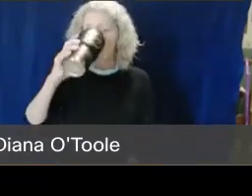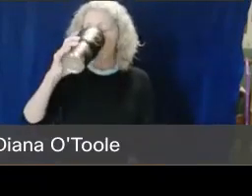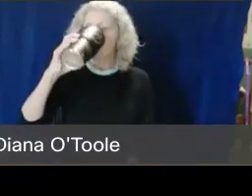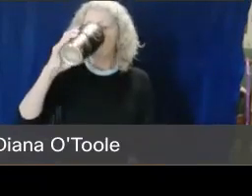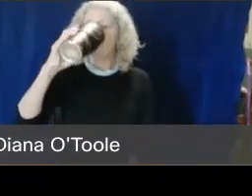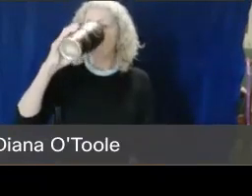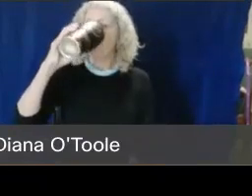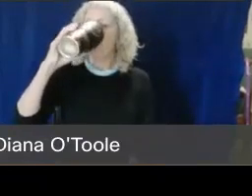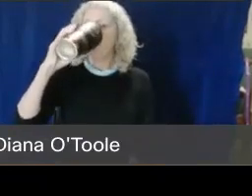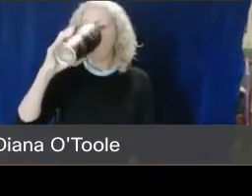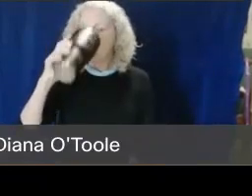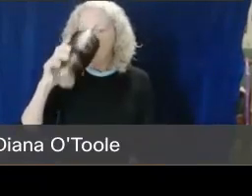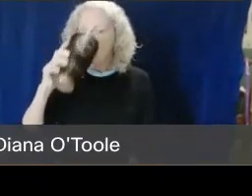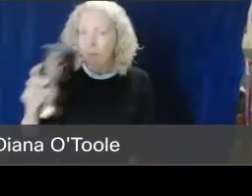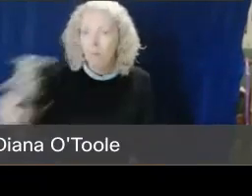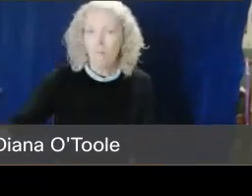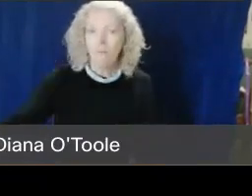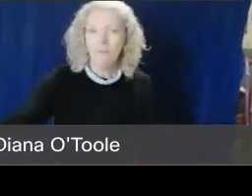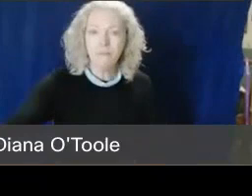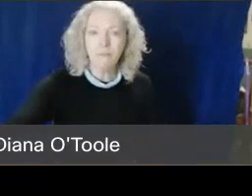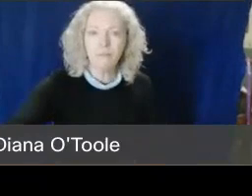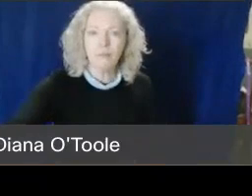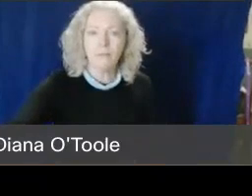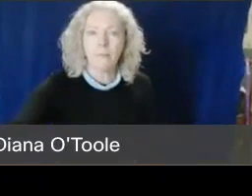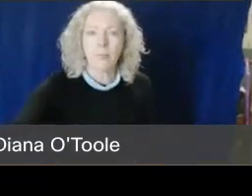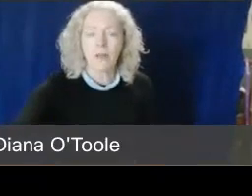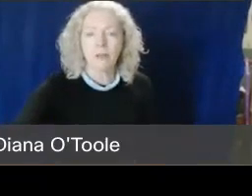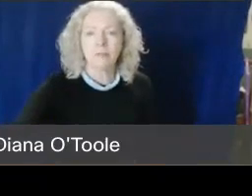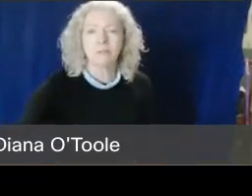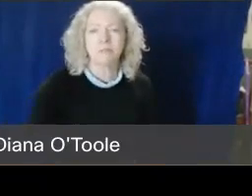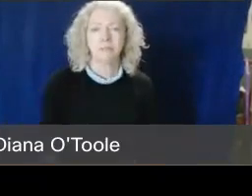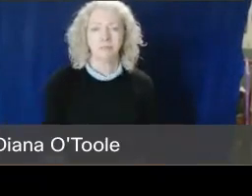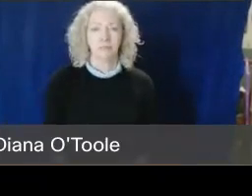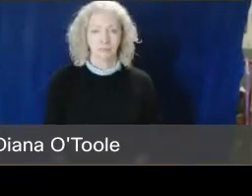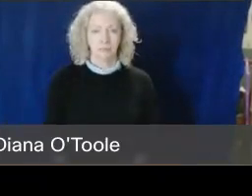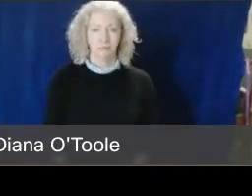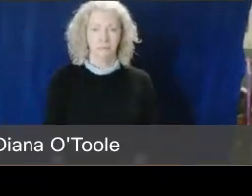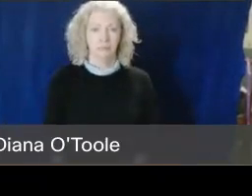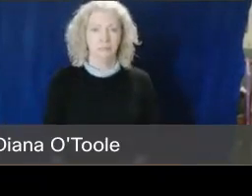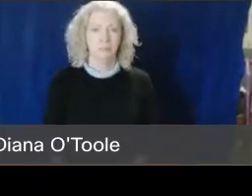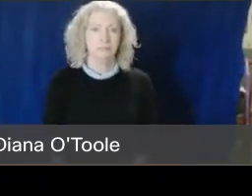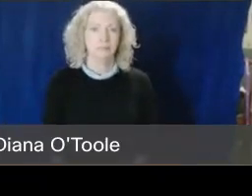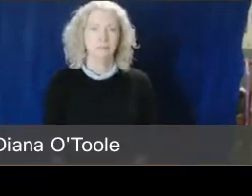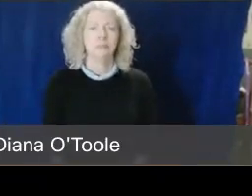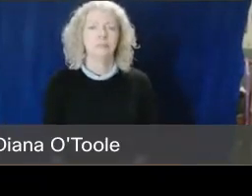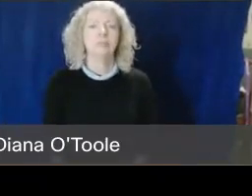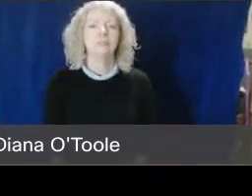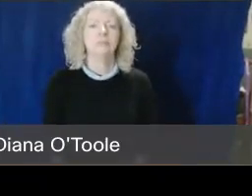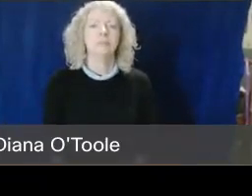so as we've gotten better and better at disaggregating our data, and I want to tip my hat to Keith Barnes